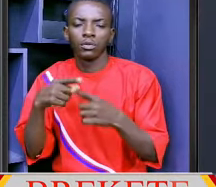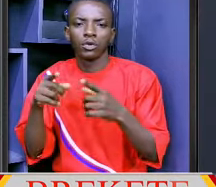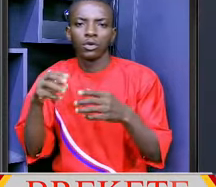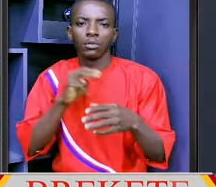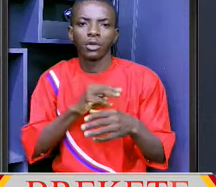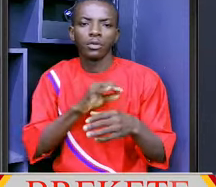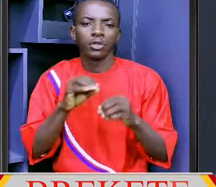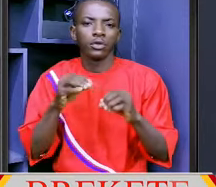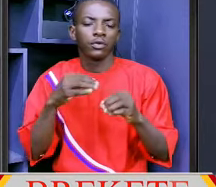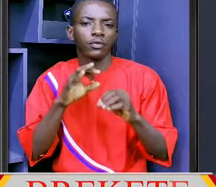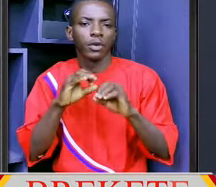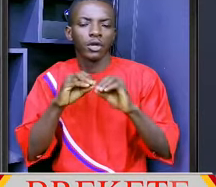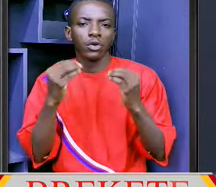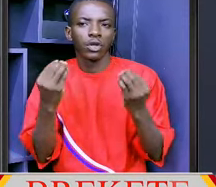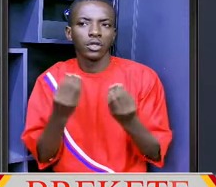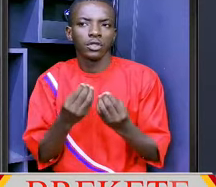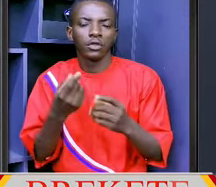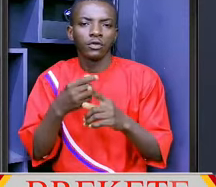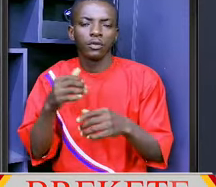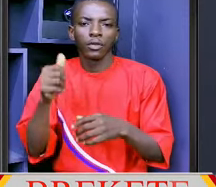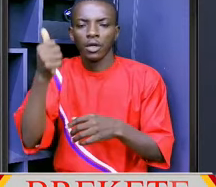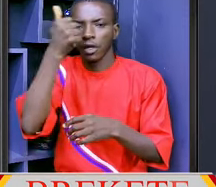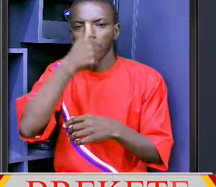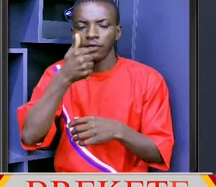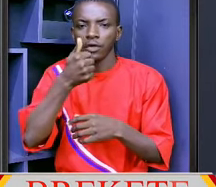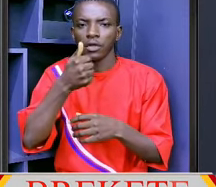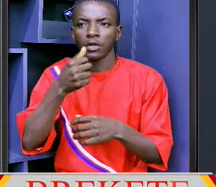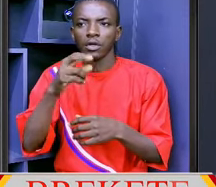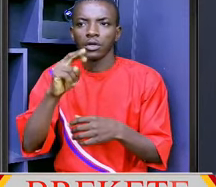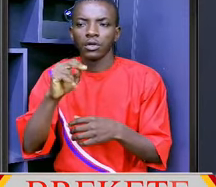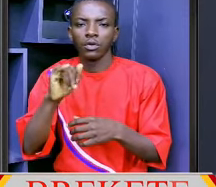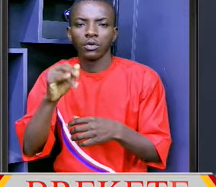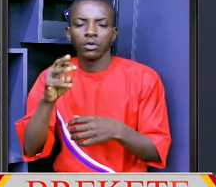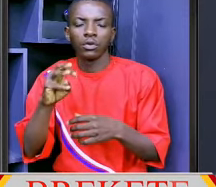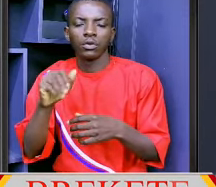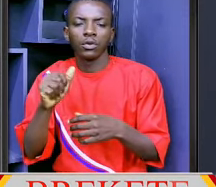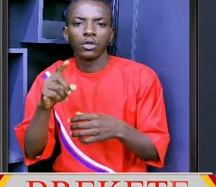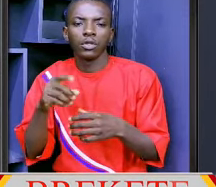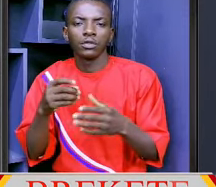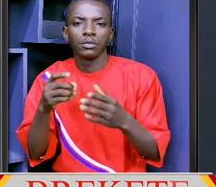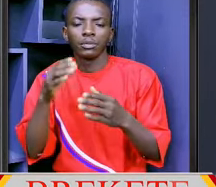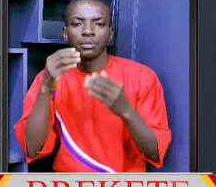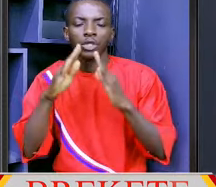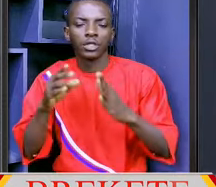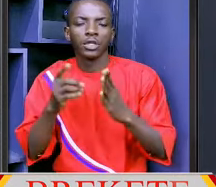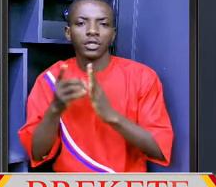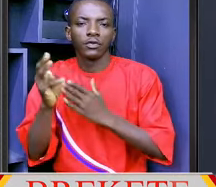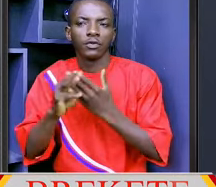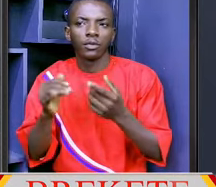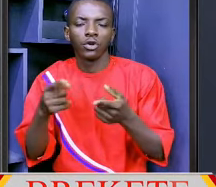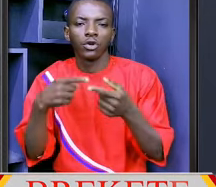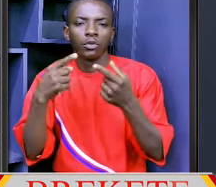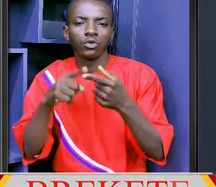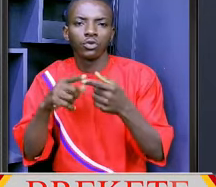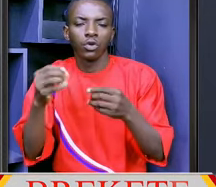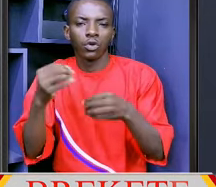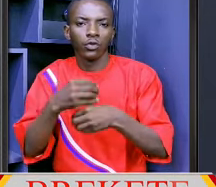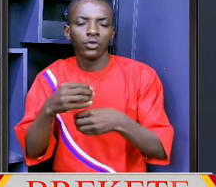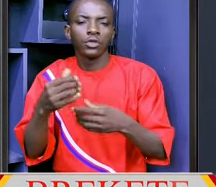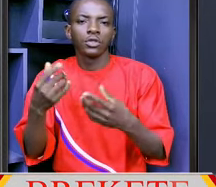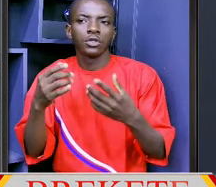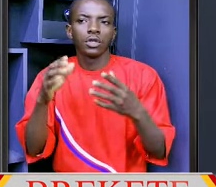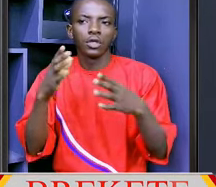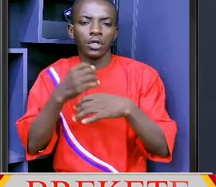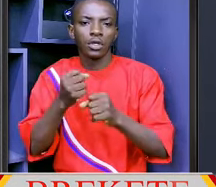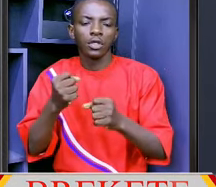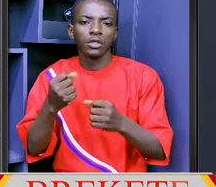members of my organization from the African Nomadic Fulani Network for Peace and Development will come to your office tomorrow so that they